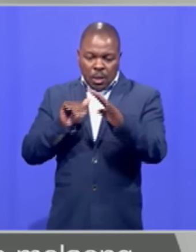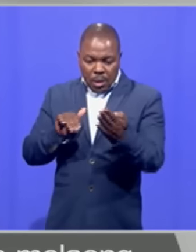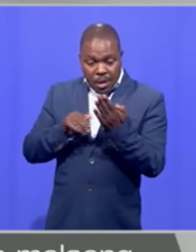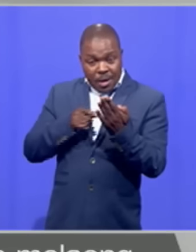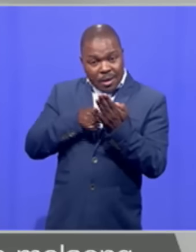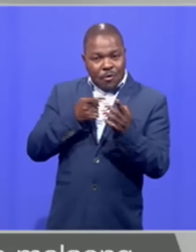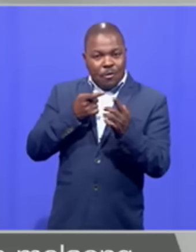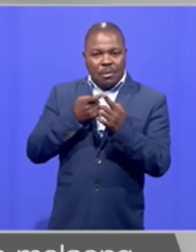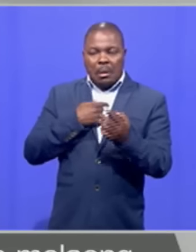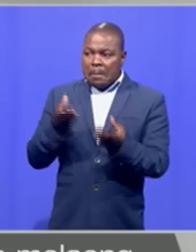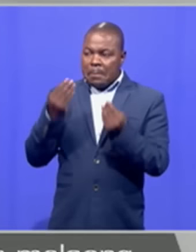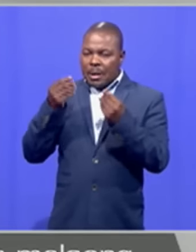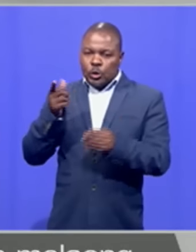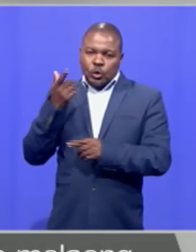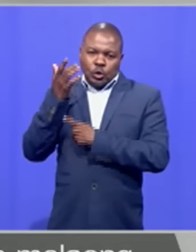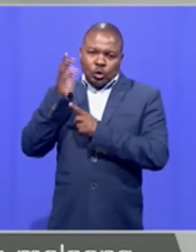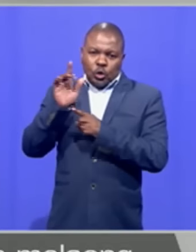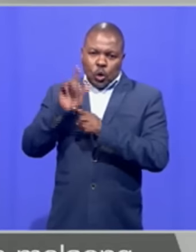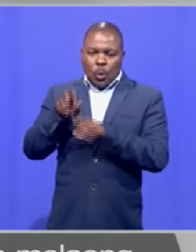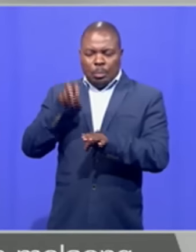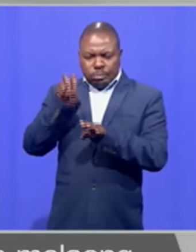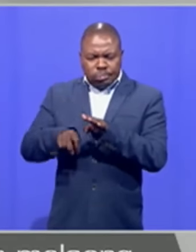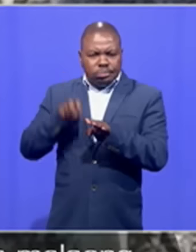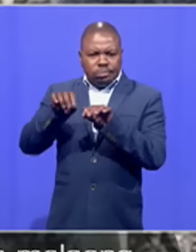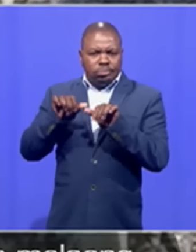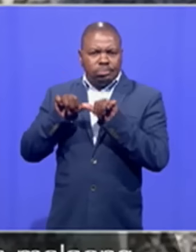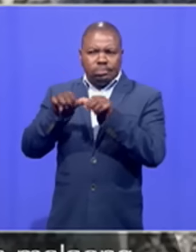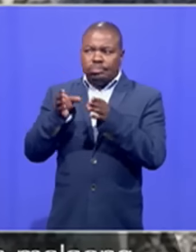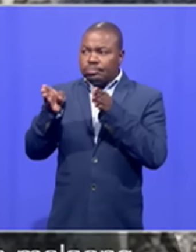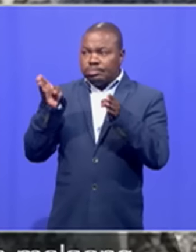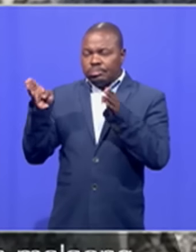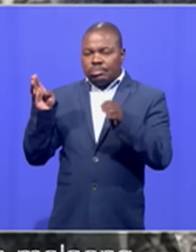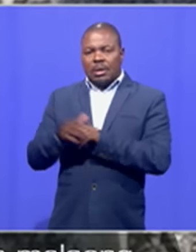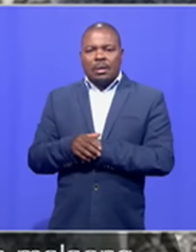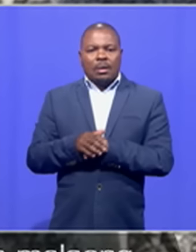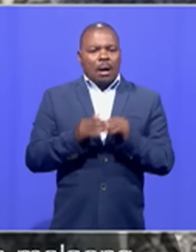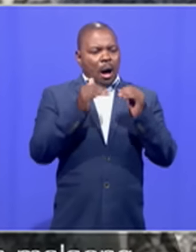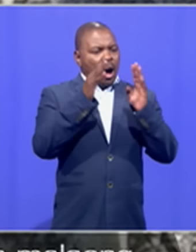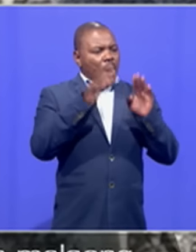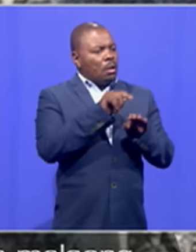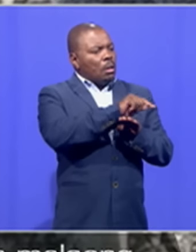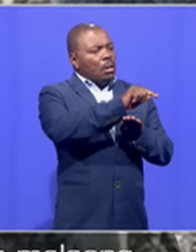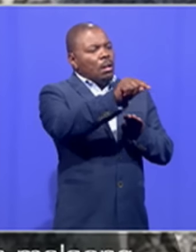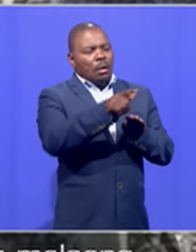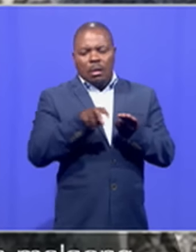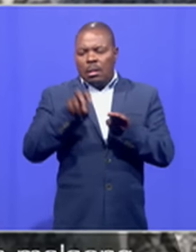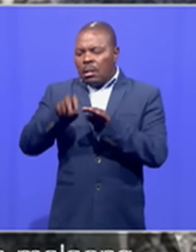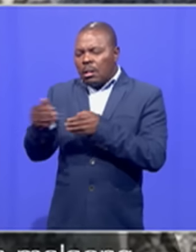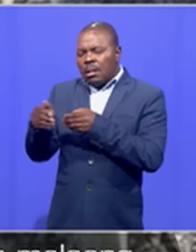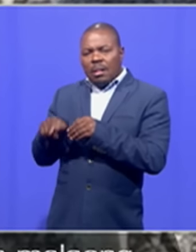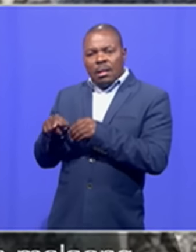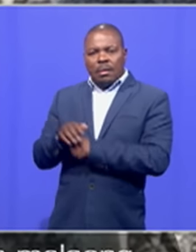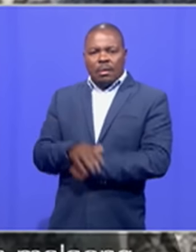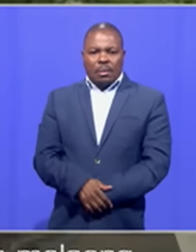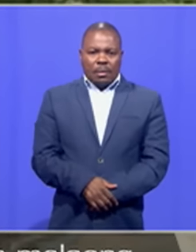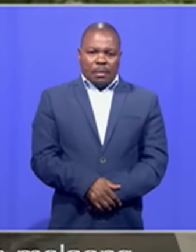News e bontsha metšhini e epang e tsweletse pele go ralala motse malapa le dimitara go tswa mo dikhuting tseo.